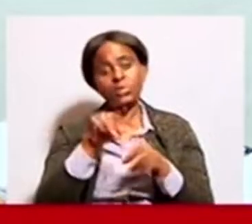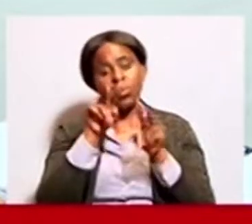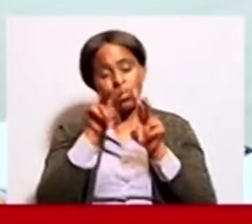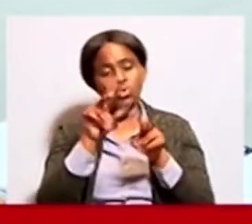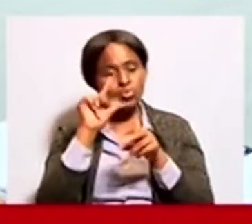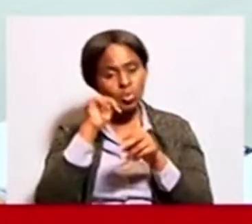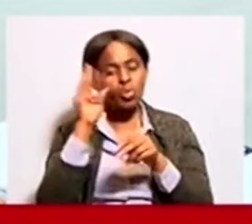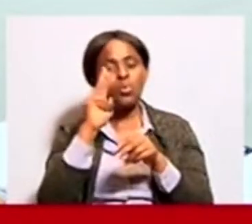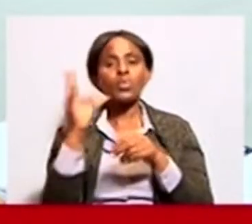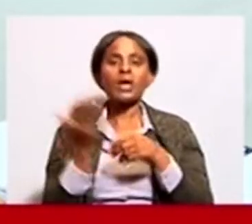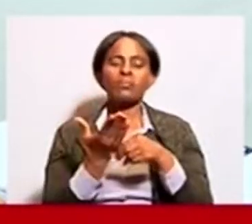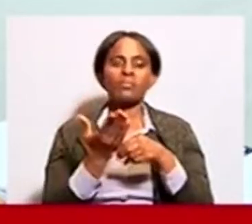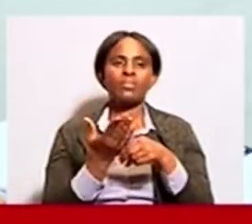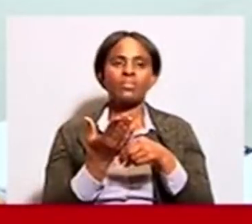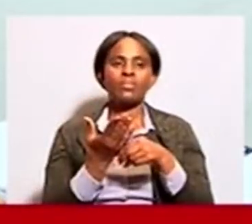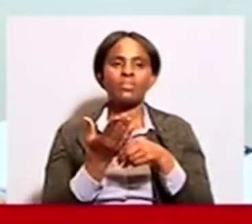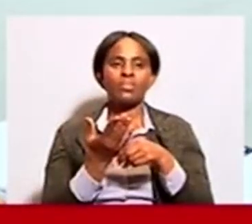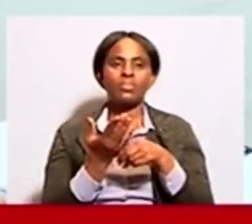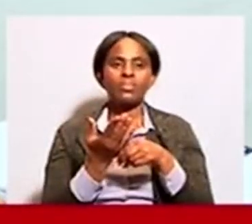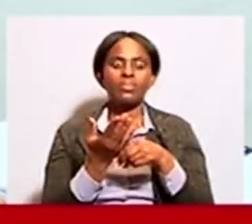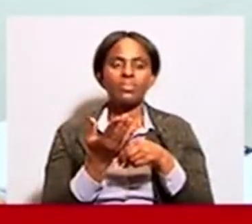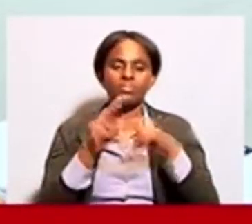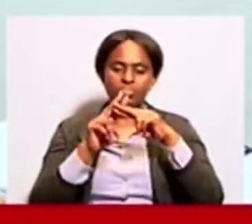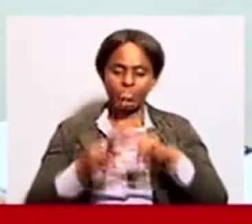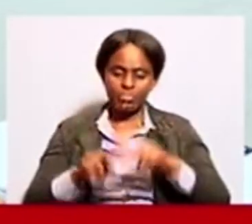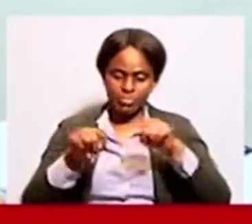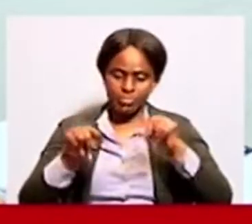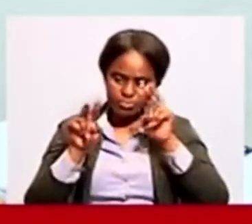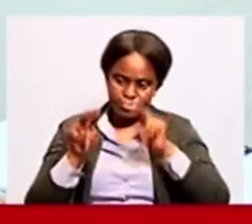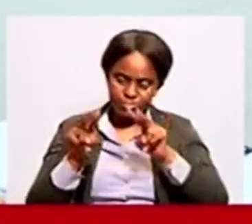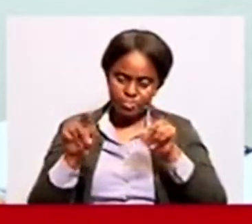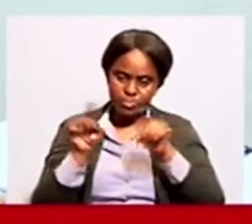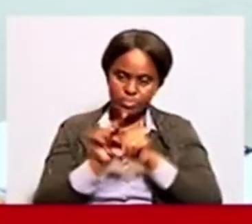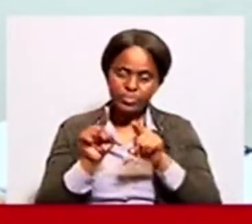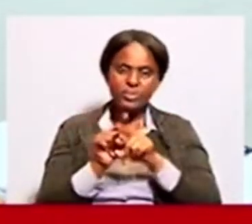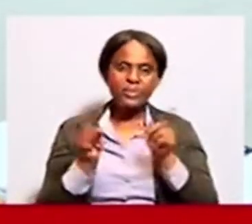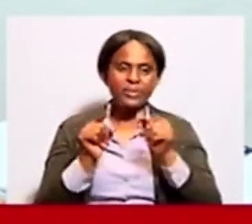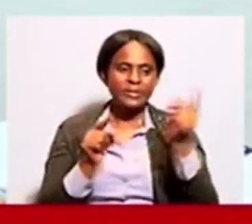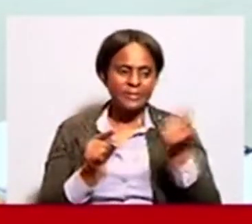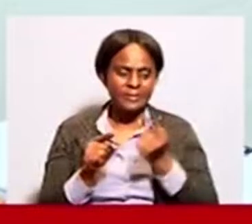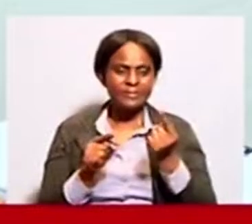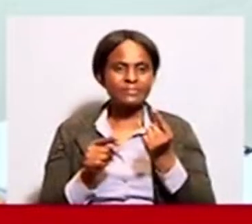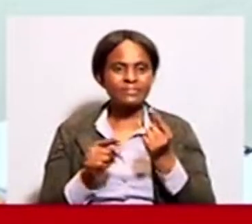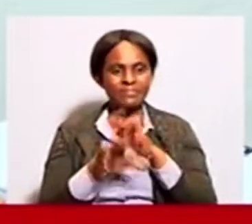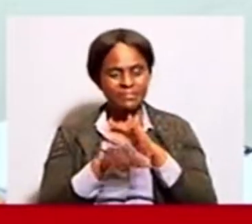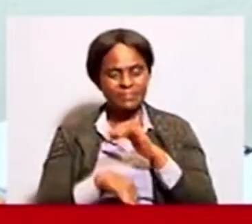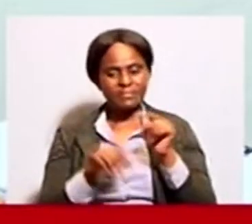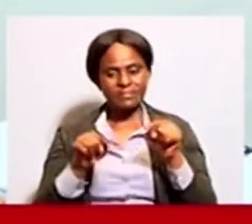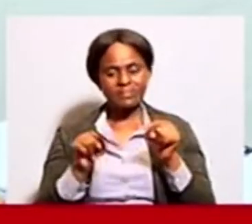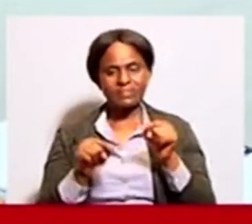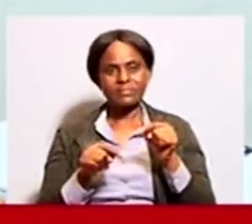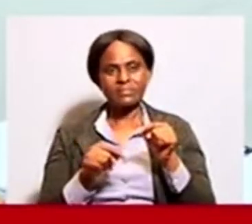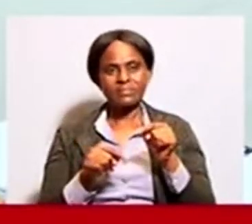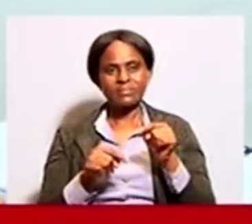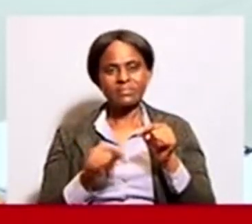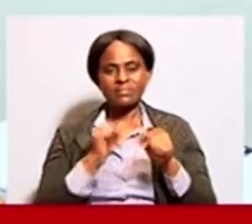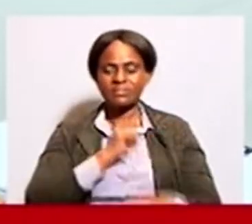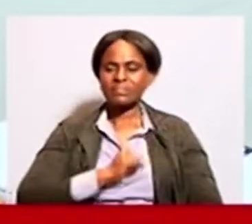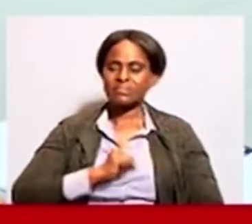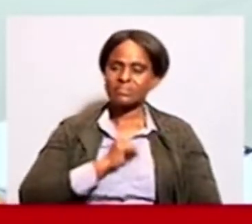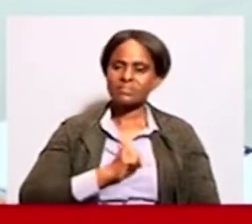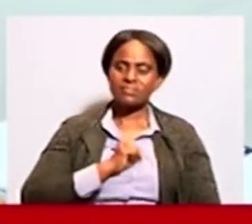Tomorrow they will come. And they will sit here, they are watching, and then when they come in here under this roof, they will say it was an